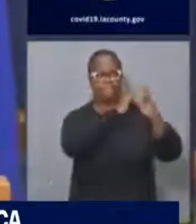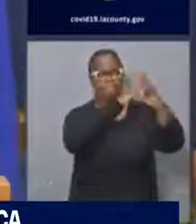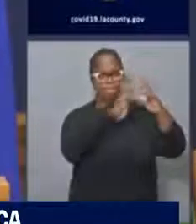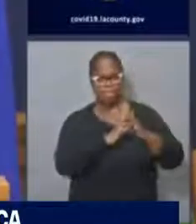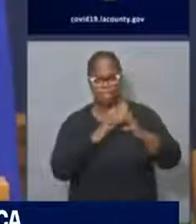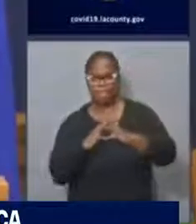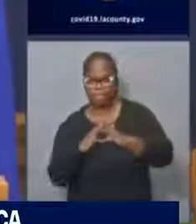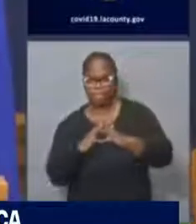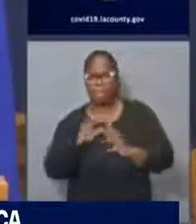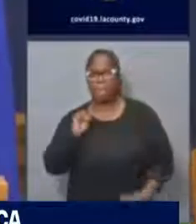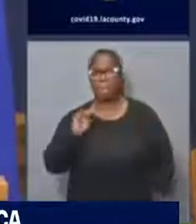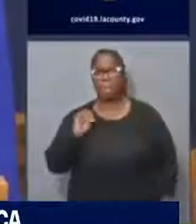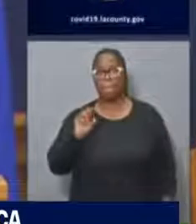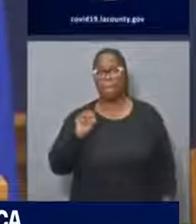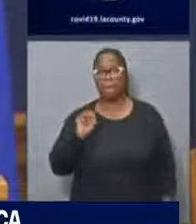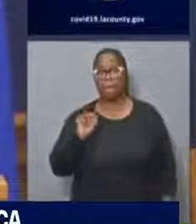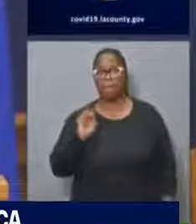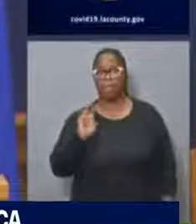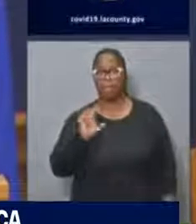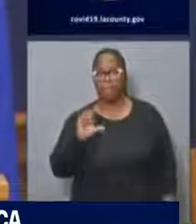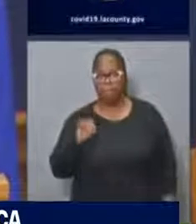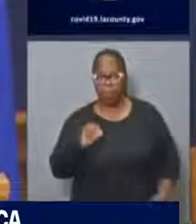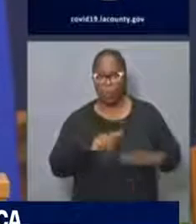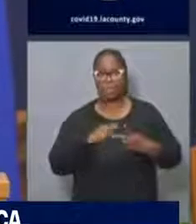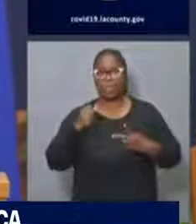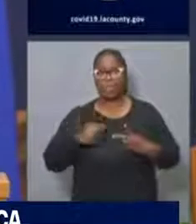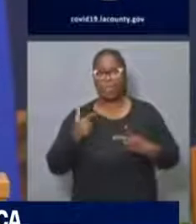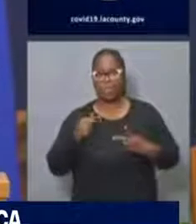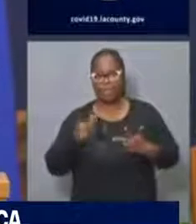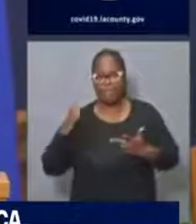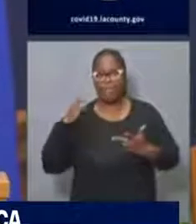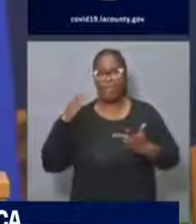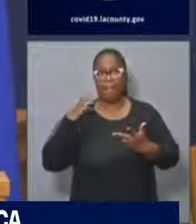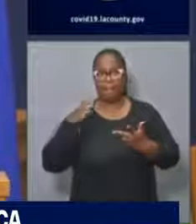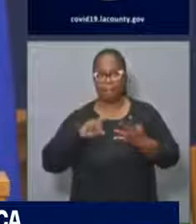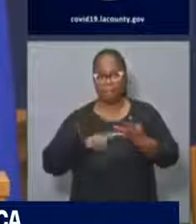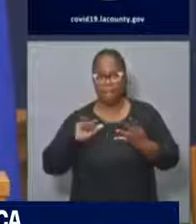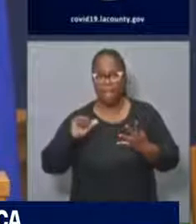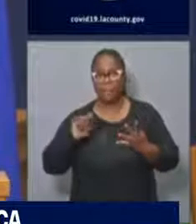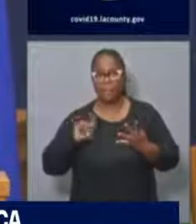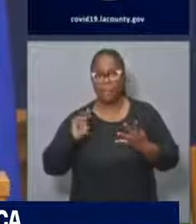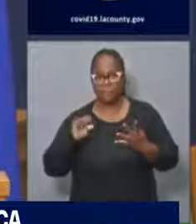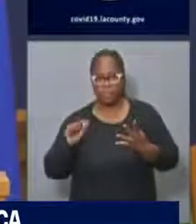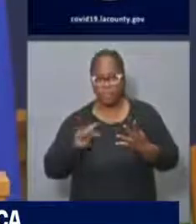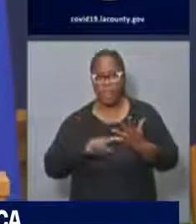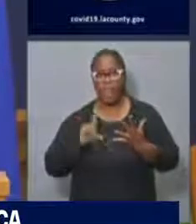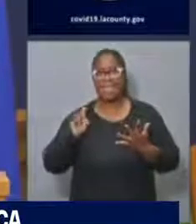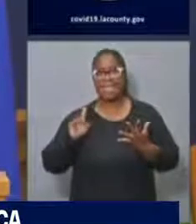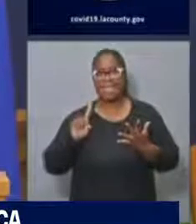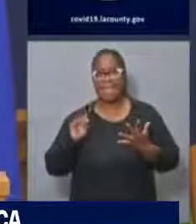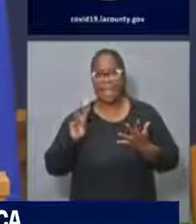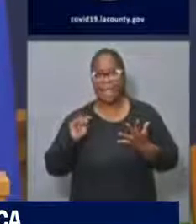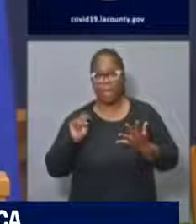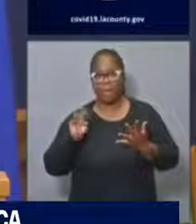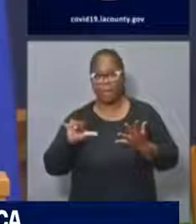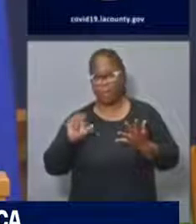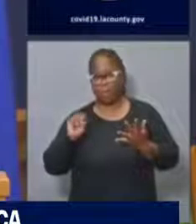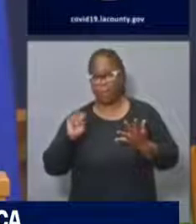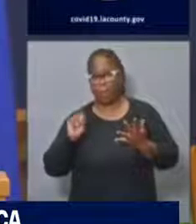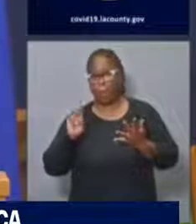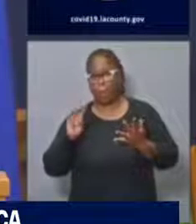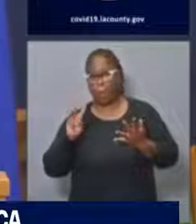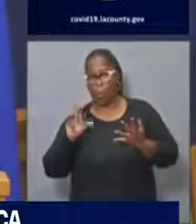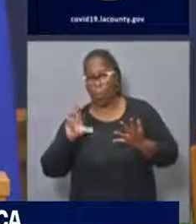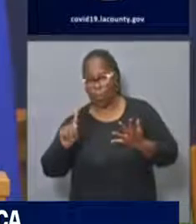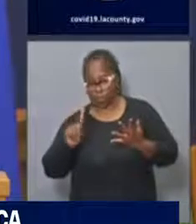Montebello, Southgate, Azusa, Panorama City, Compton, Downey, Norwalk. Of these 6 areas, we've secured